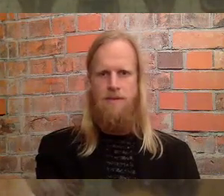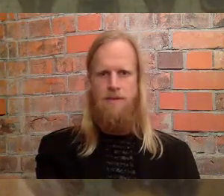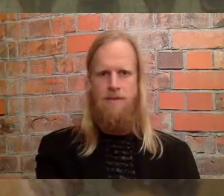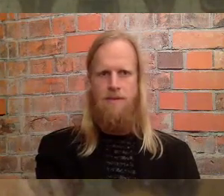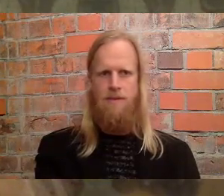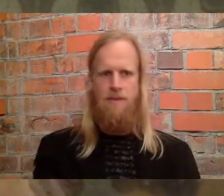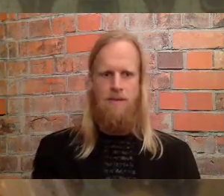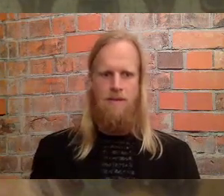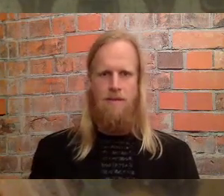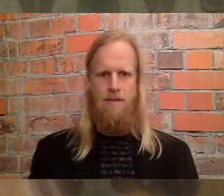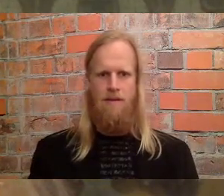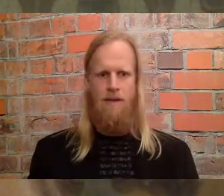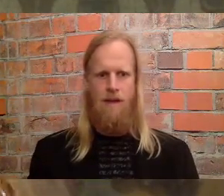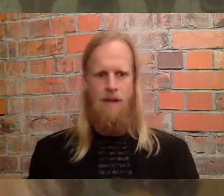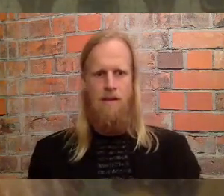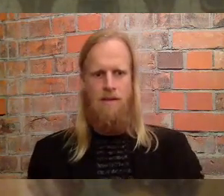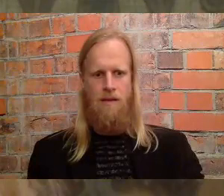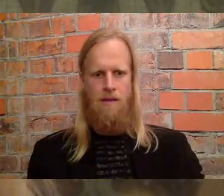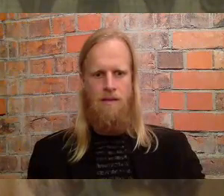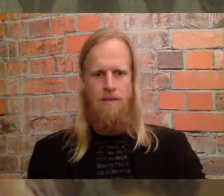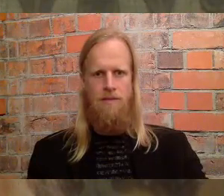to fulfill my true purpose.